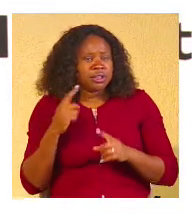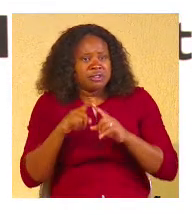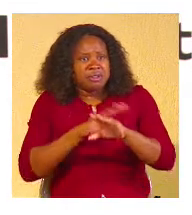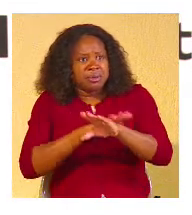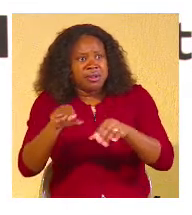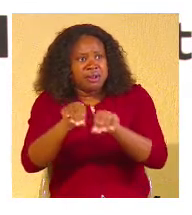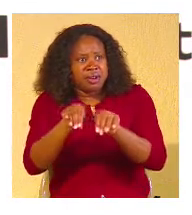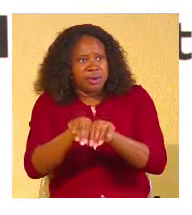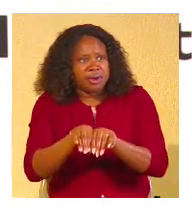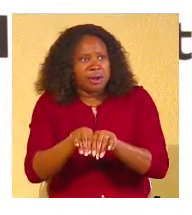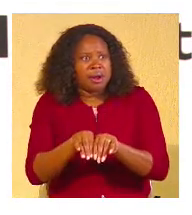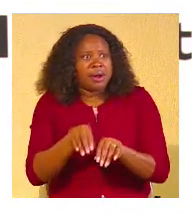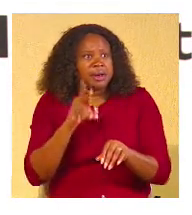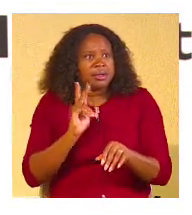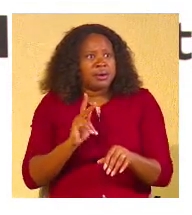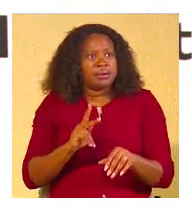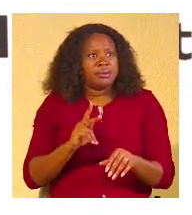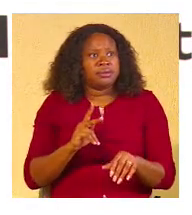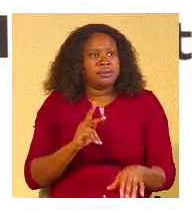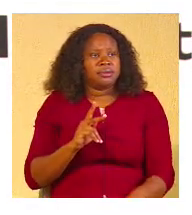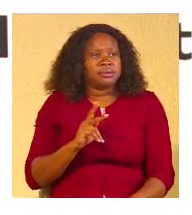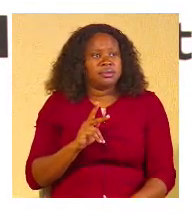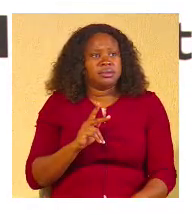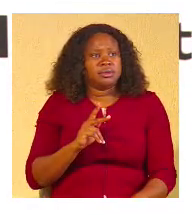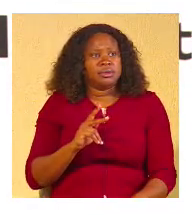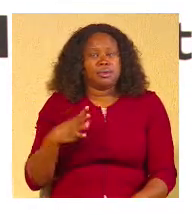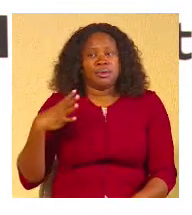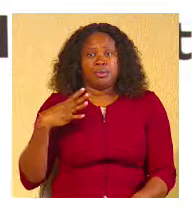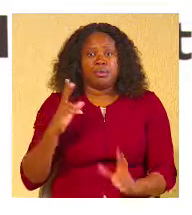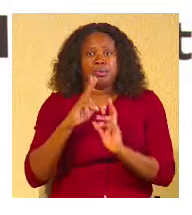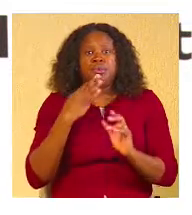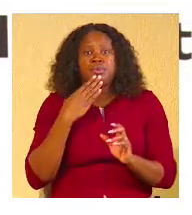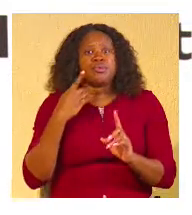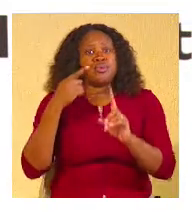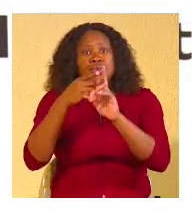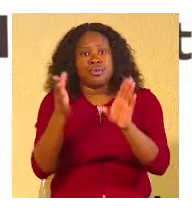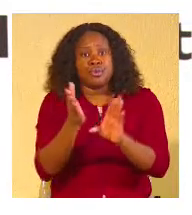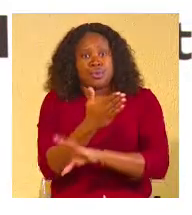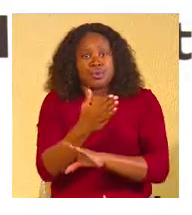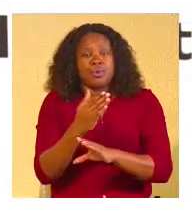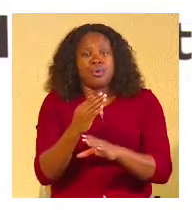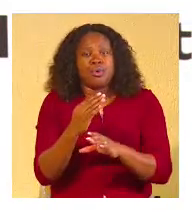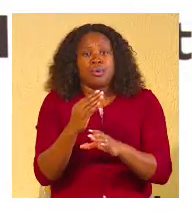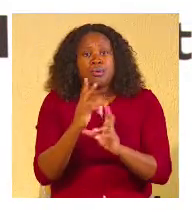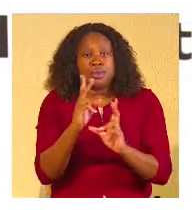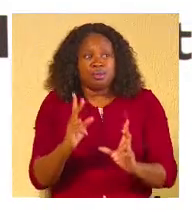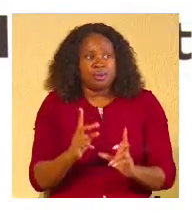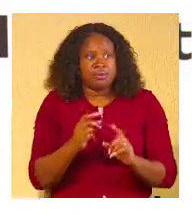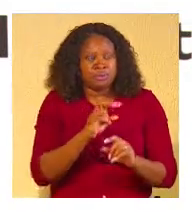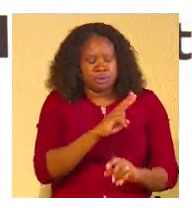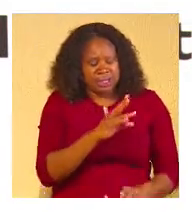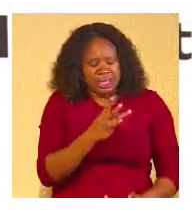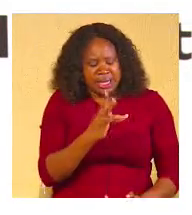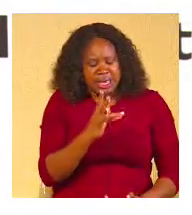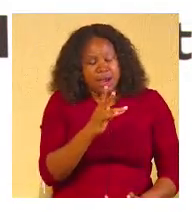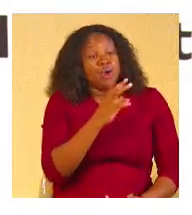was a directive in terms of for the employers who intend to retrench within the period from the 28th of